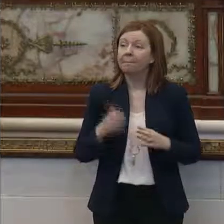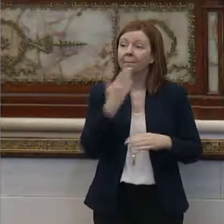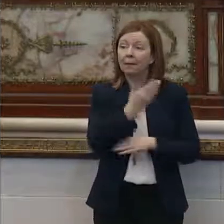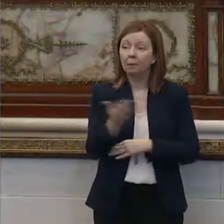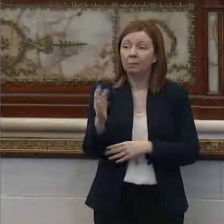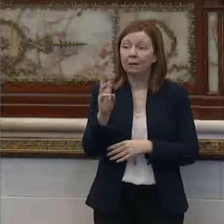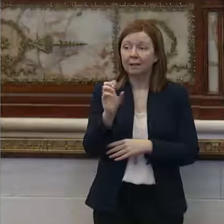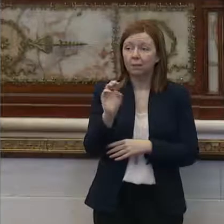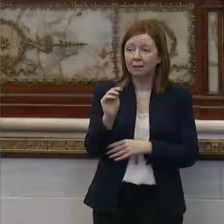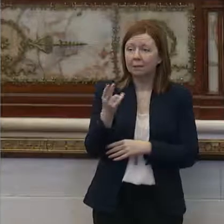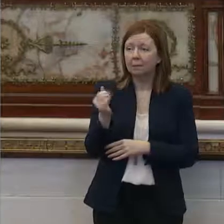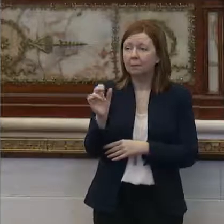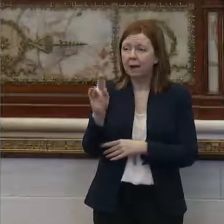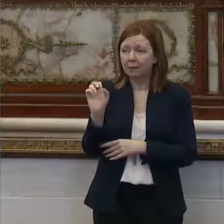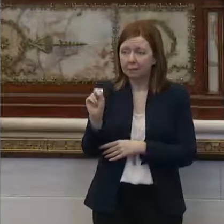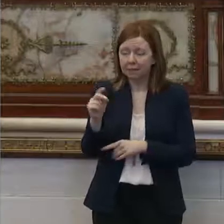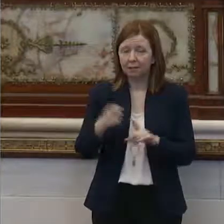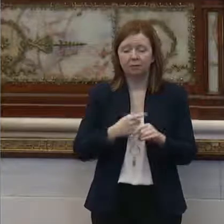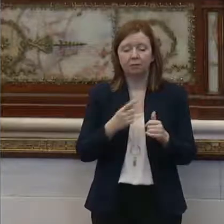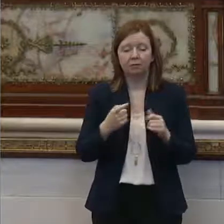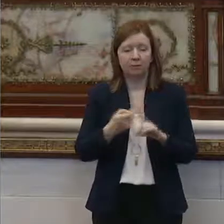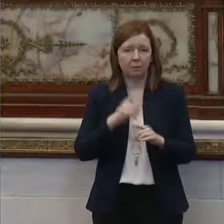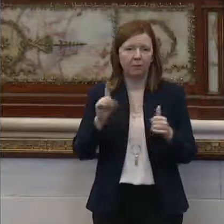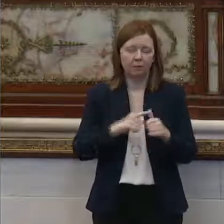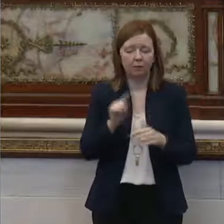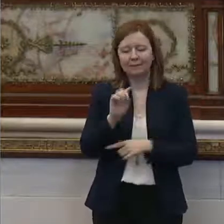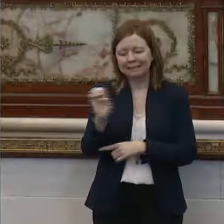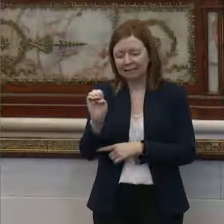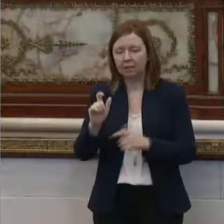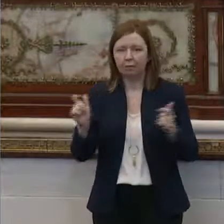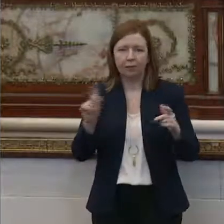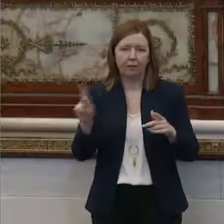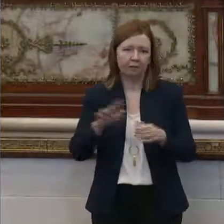William Heineman from the First Tee of Greater Philadelphia.